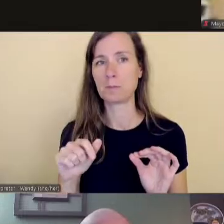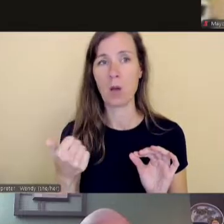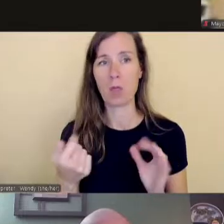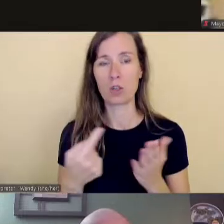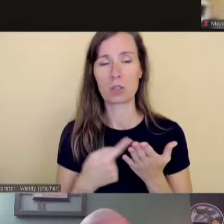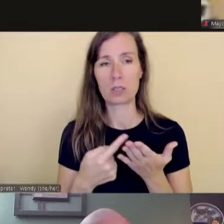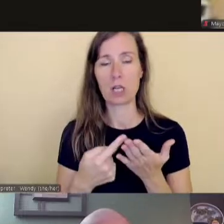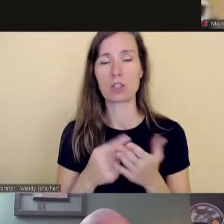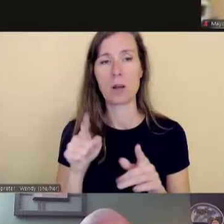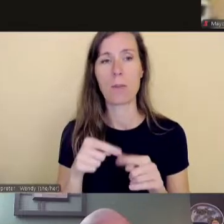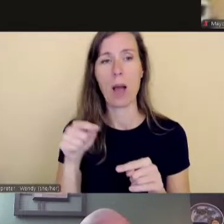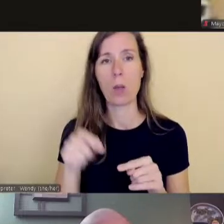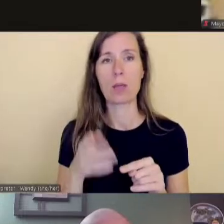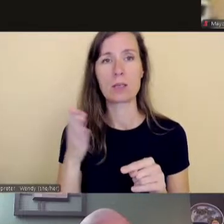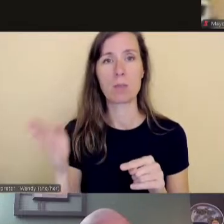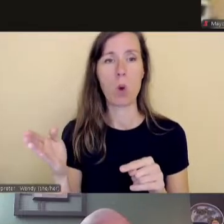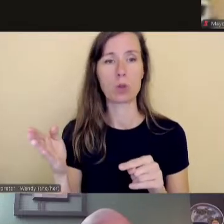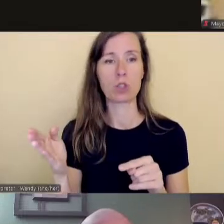about the motion?